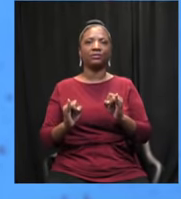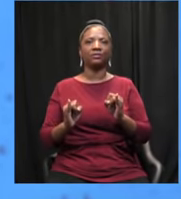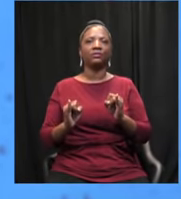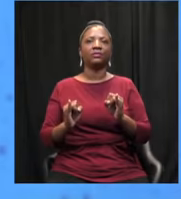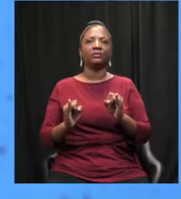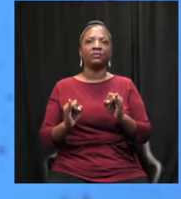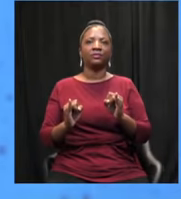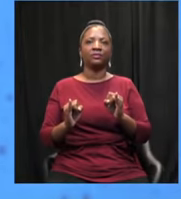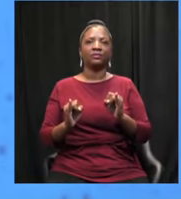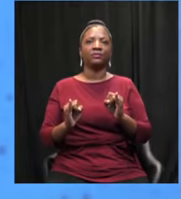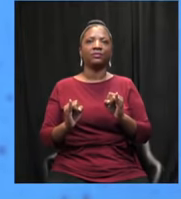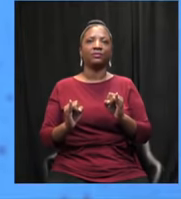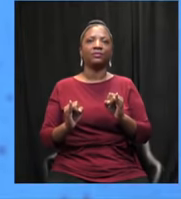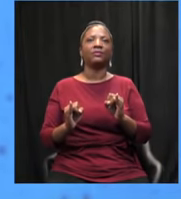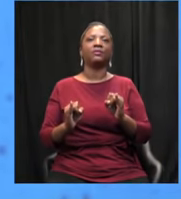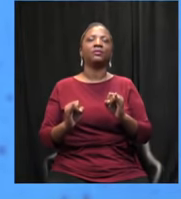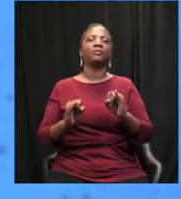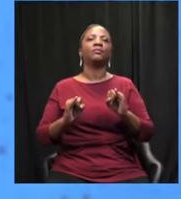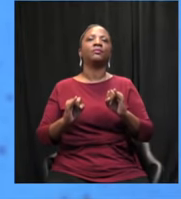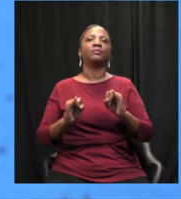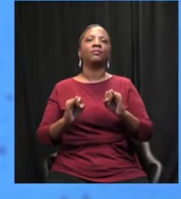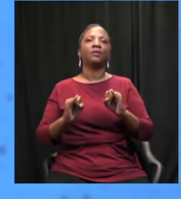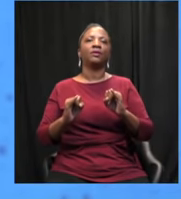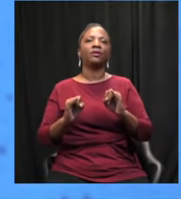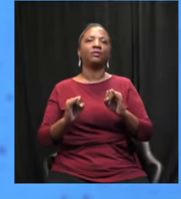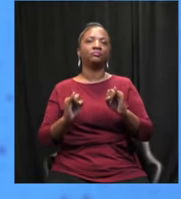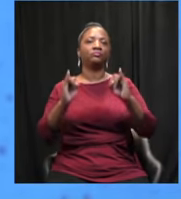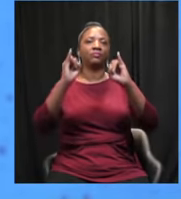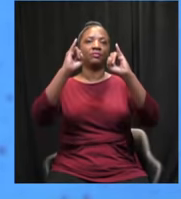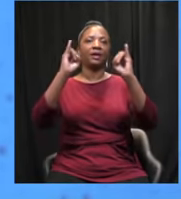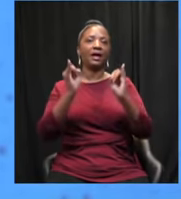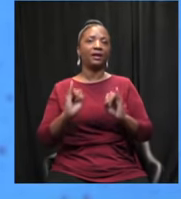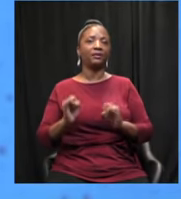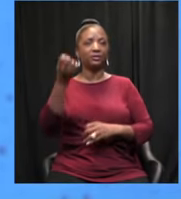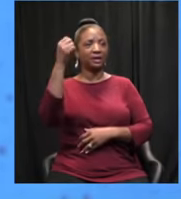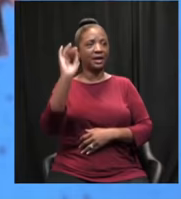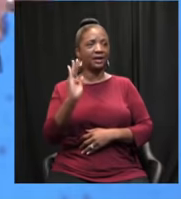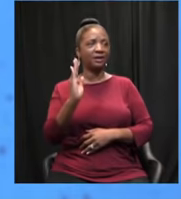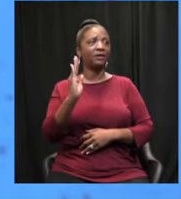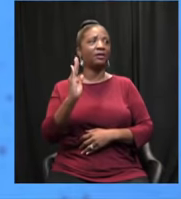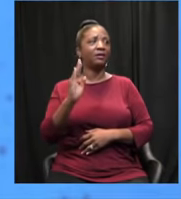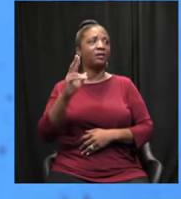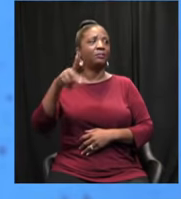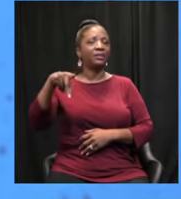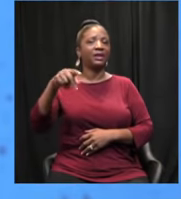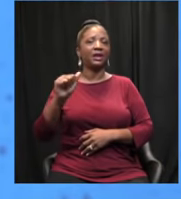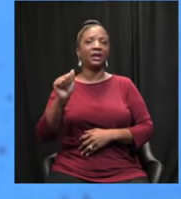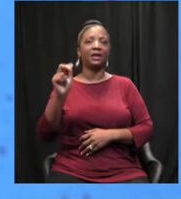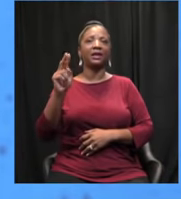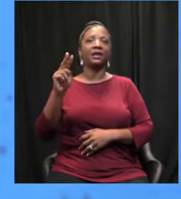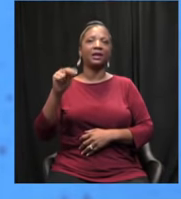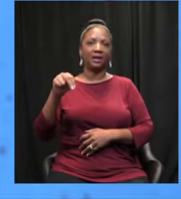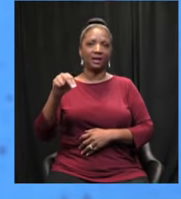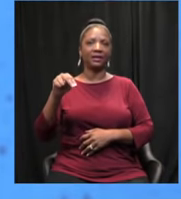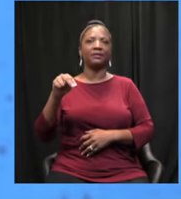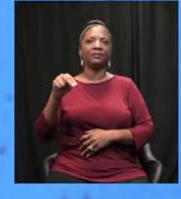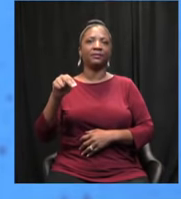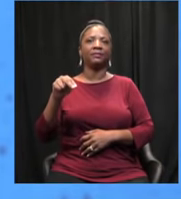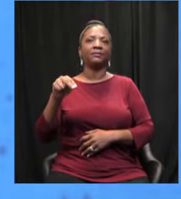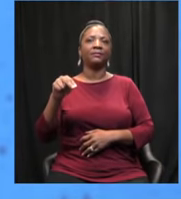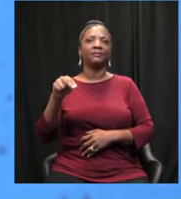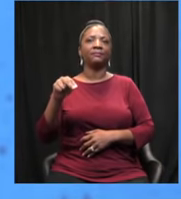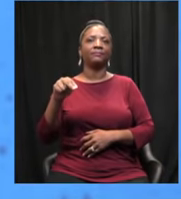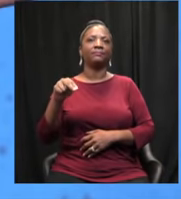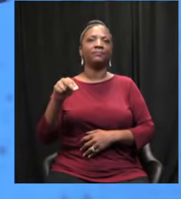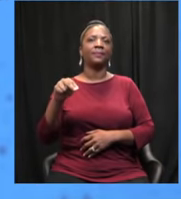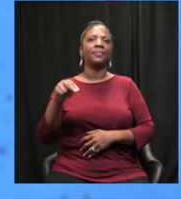ones was this pagan god of Pan. It was filled with idols and shrines and these memorials to